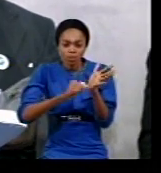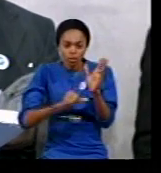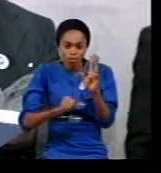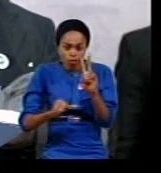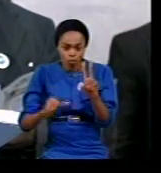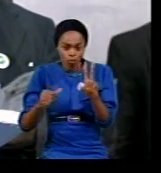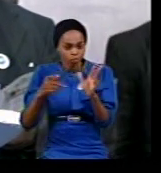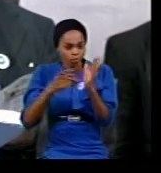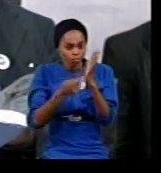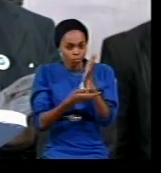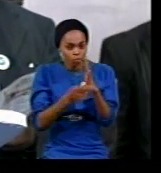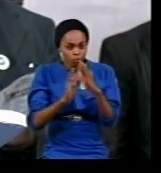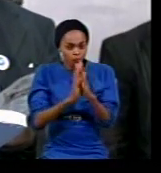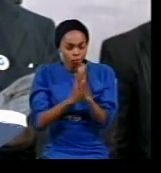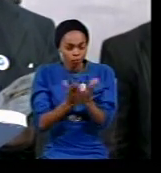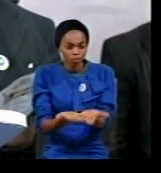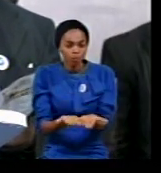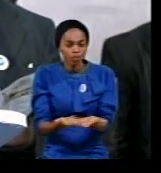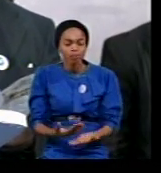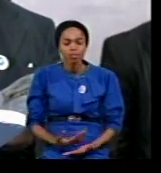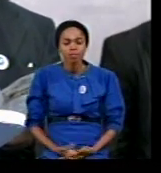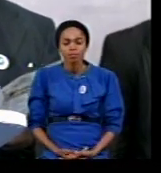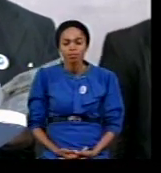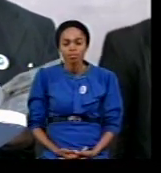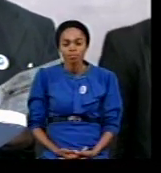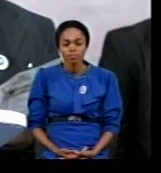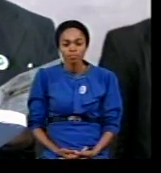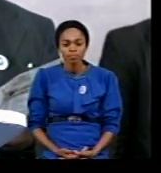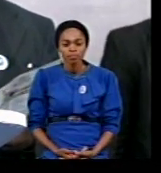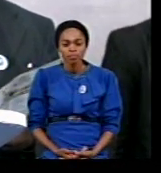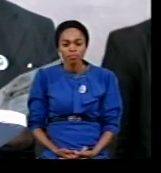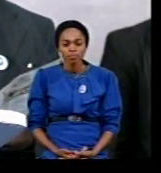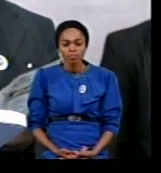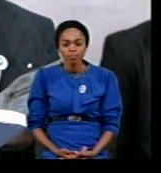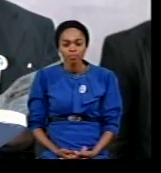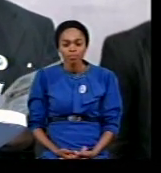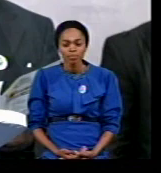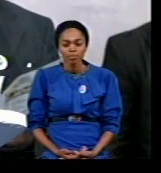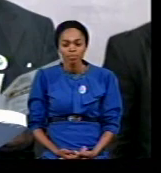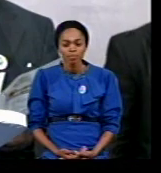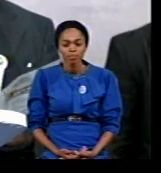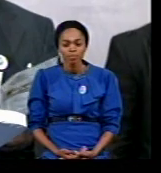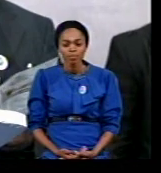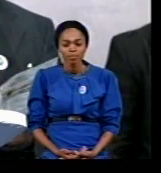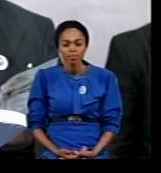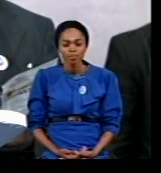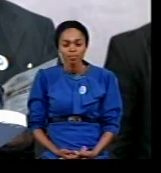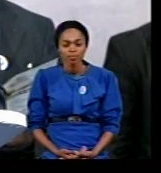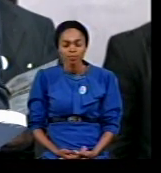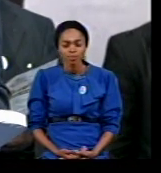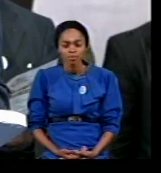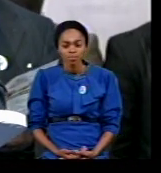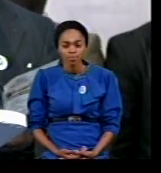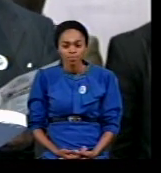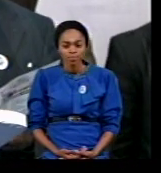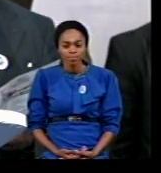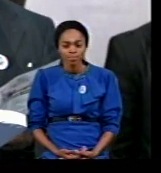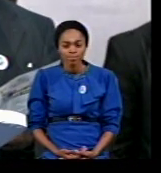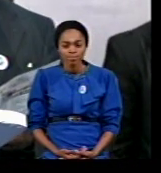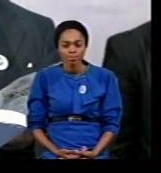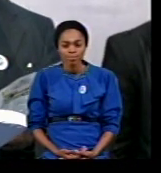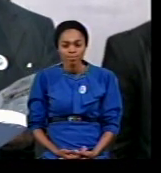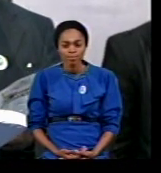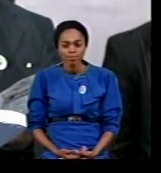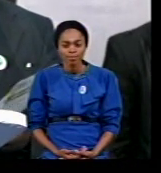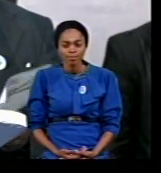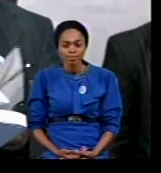use that language for me. Is the God of all power. Is the Alpha and the Omega. You don't use if thou for him. Is a faithful God. Is a